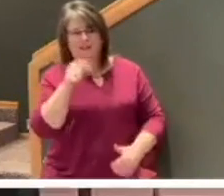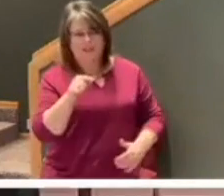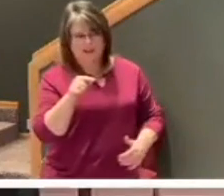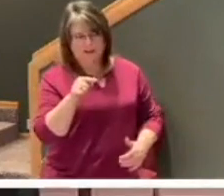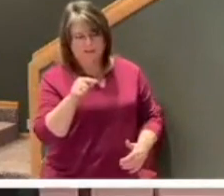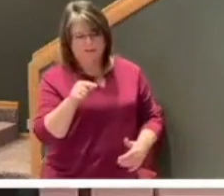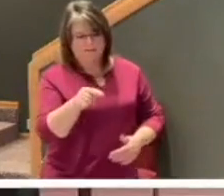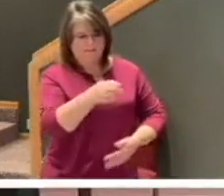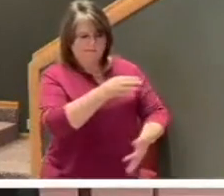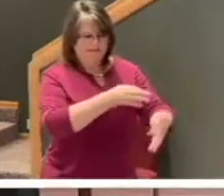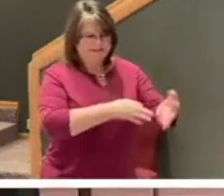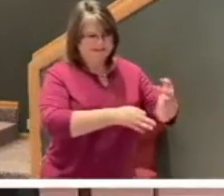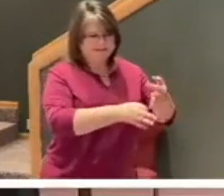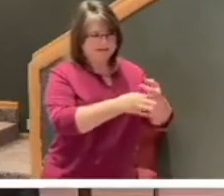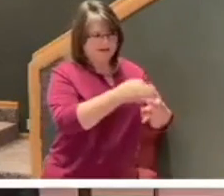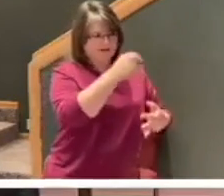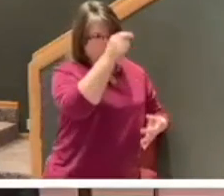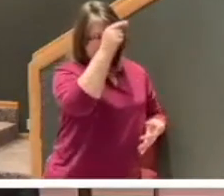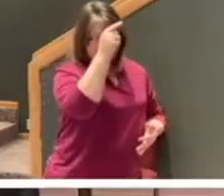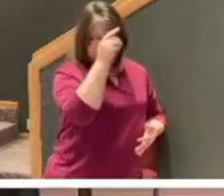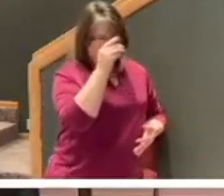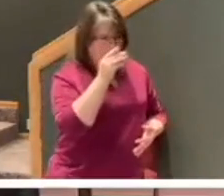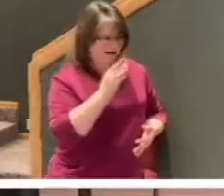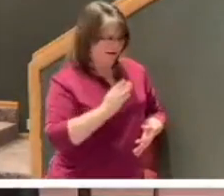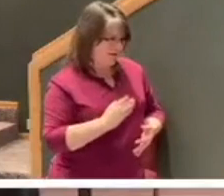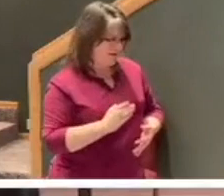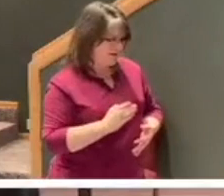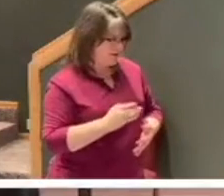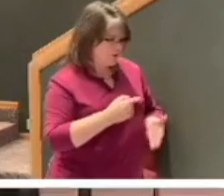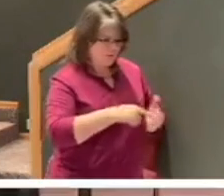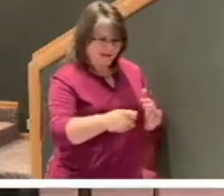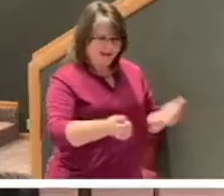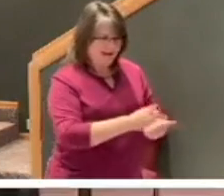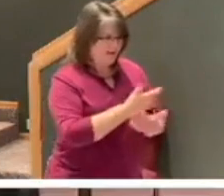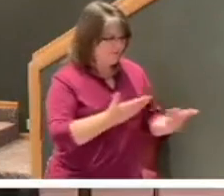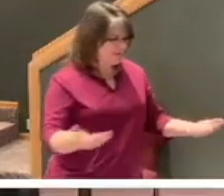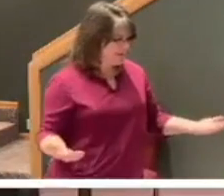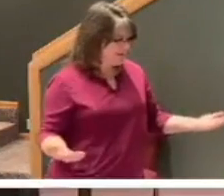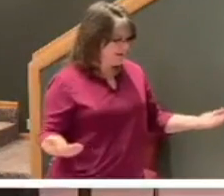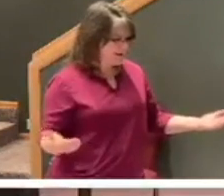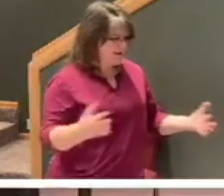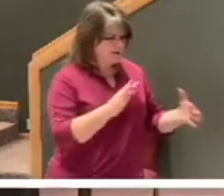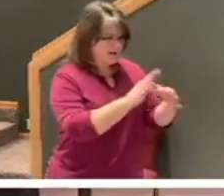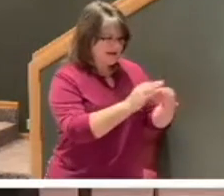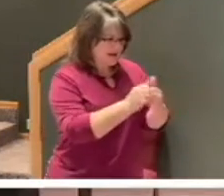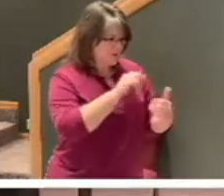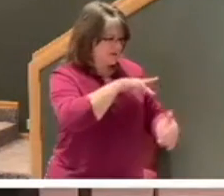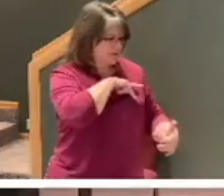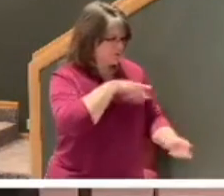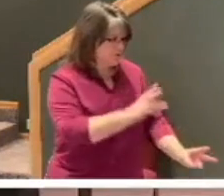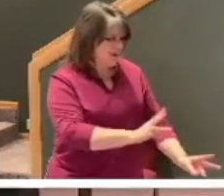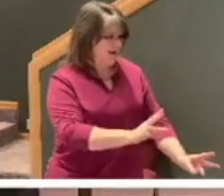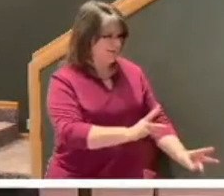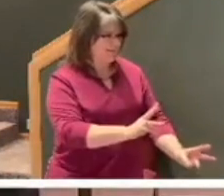figures and figurines rather than the God who paid everything so He could be connected to us personally.